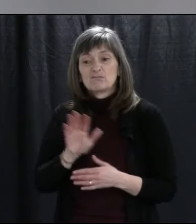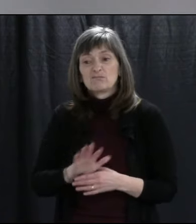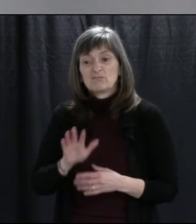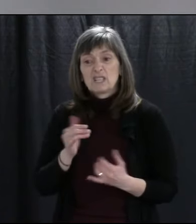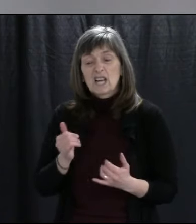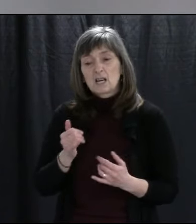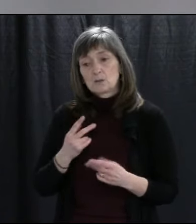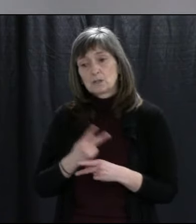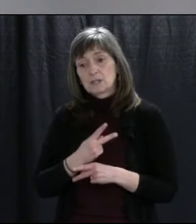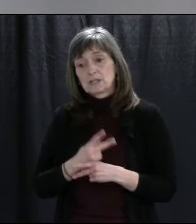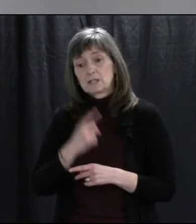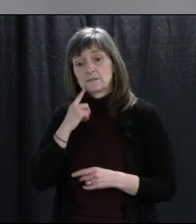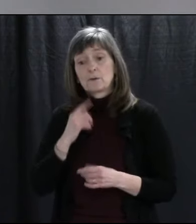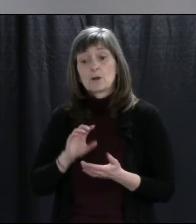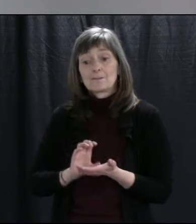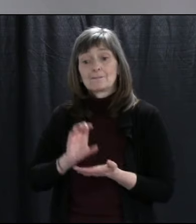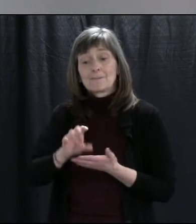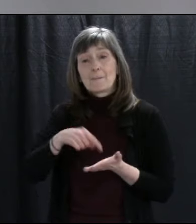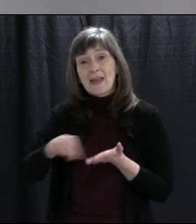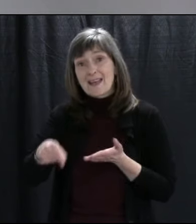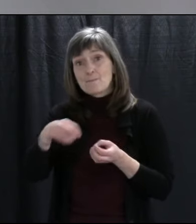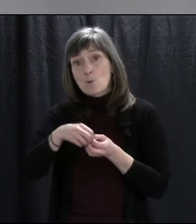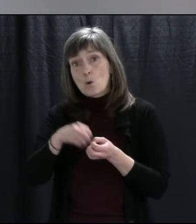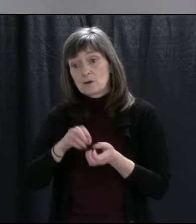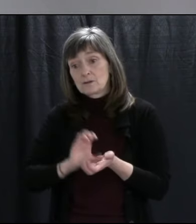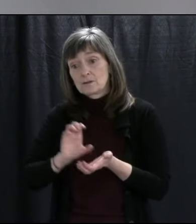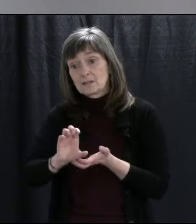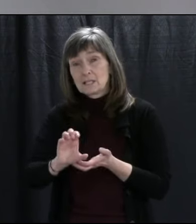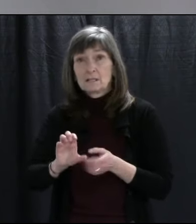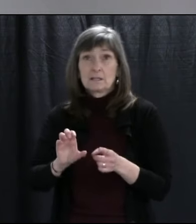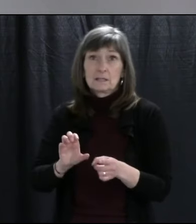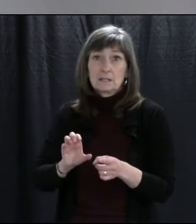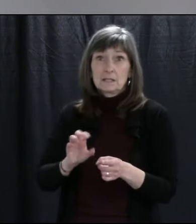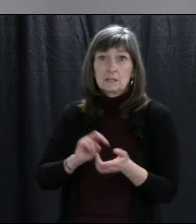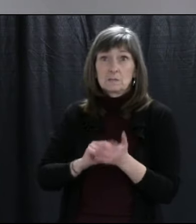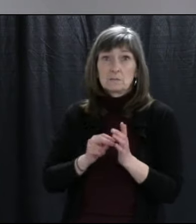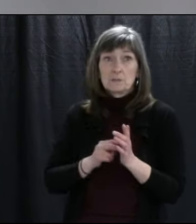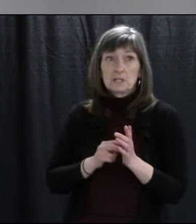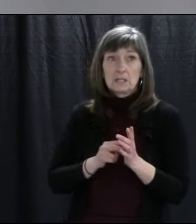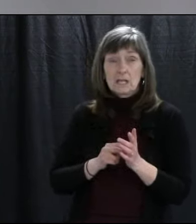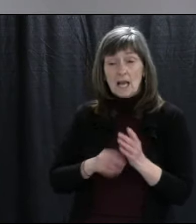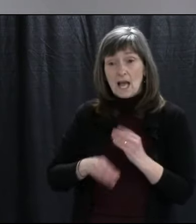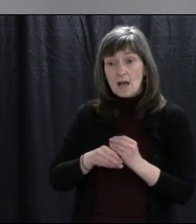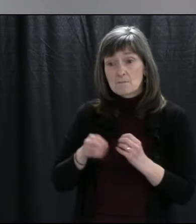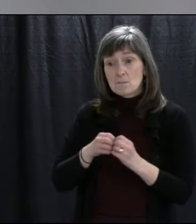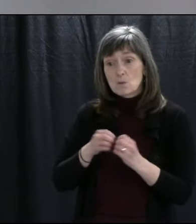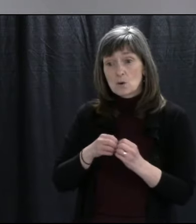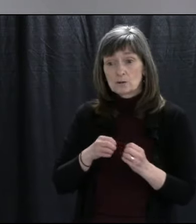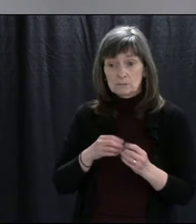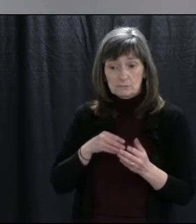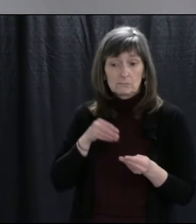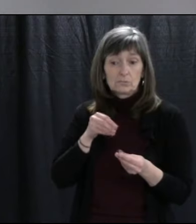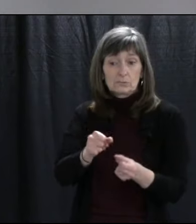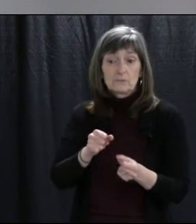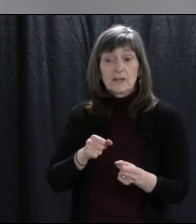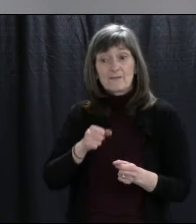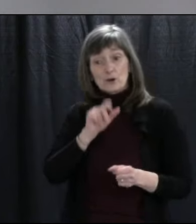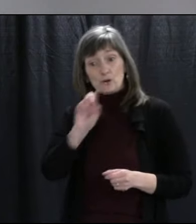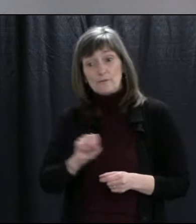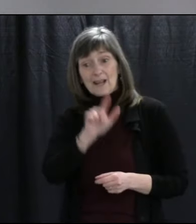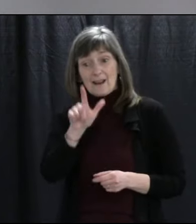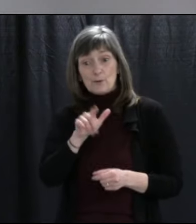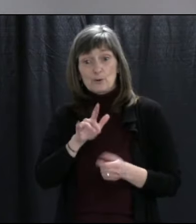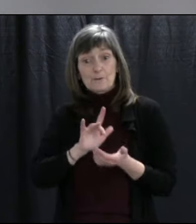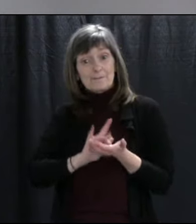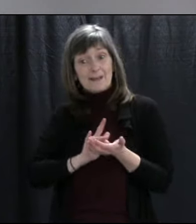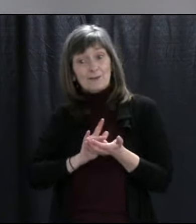that the extra in dispense fees would cost the drug program alone in Newfoundland and Labrador another $5 million over and above what